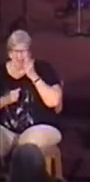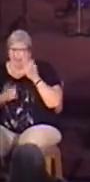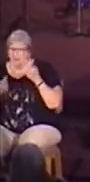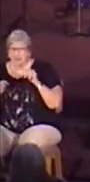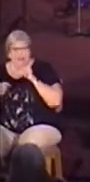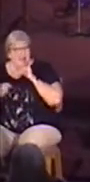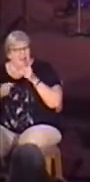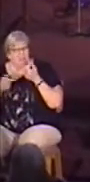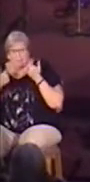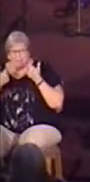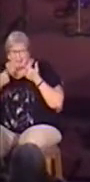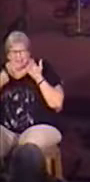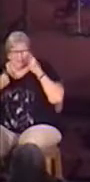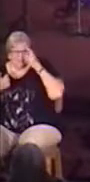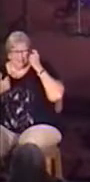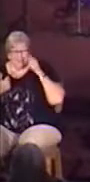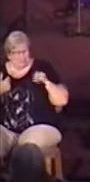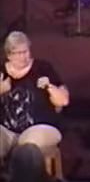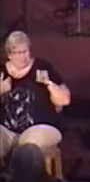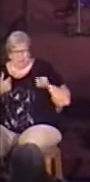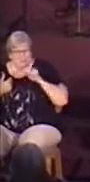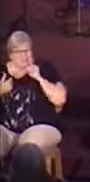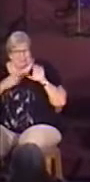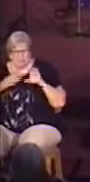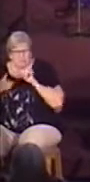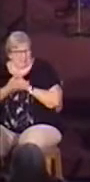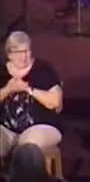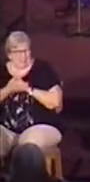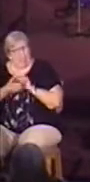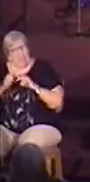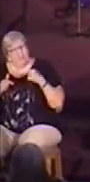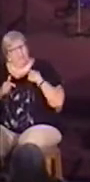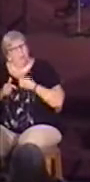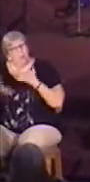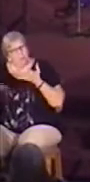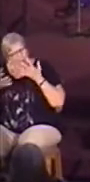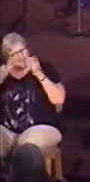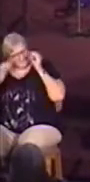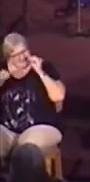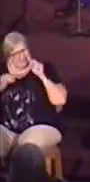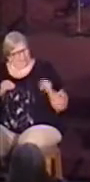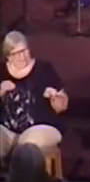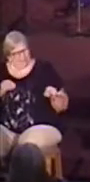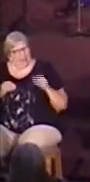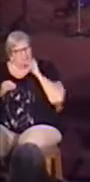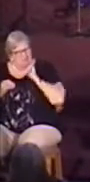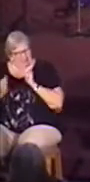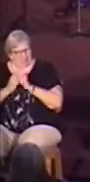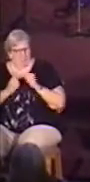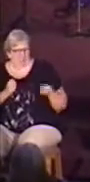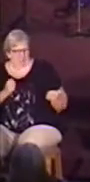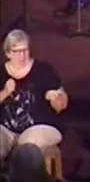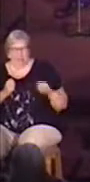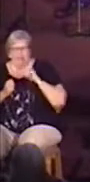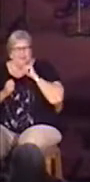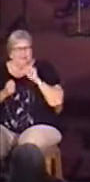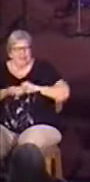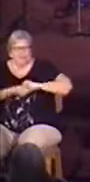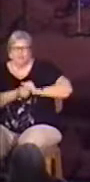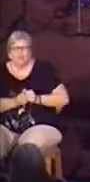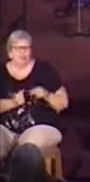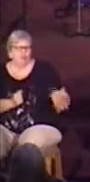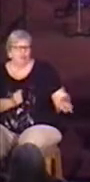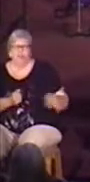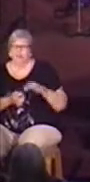not to laugh because she shouldn't do that. You know what I mean? But we want to teach her and be patient with her, not crush her